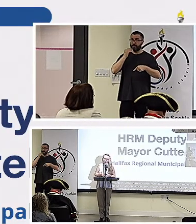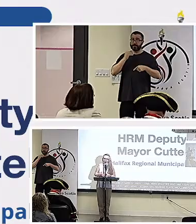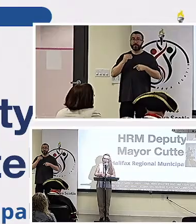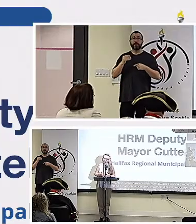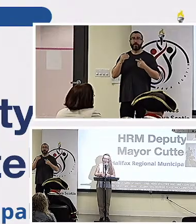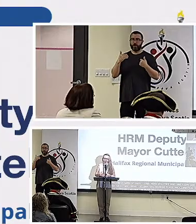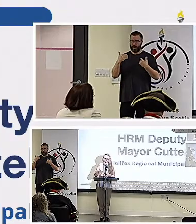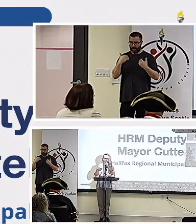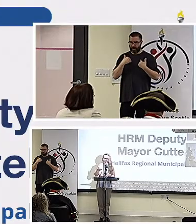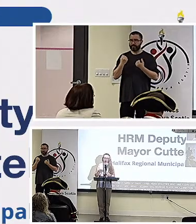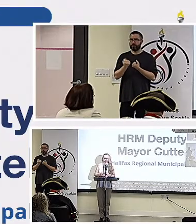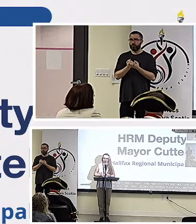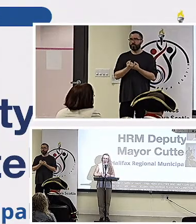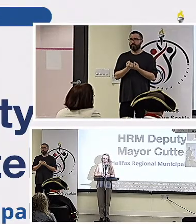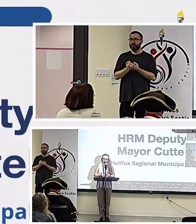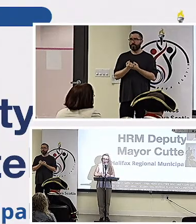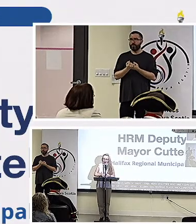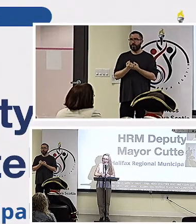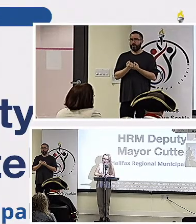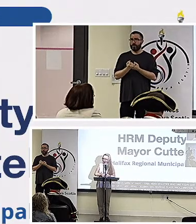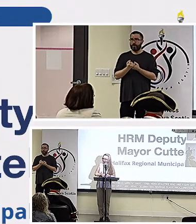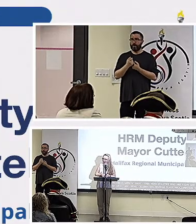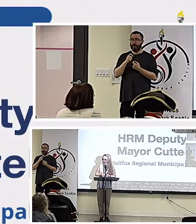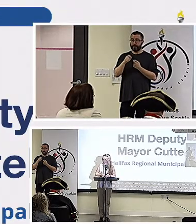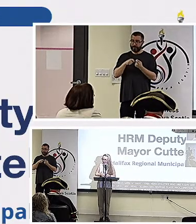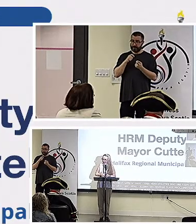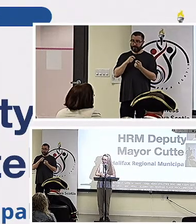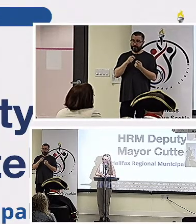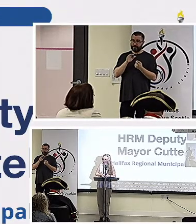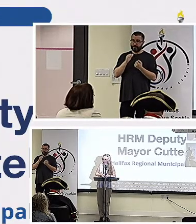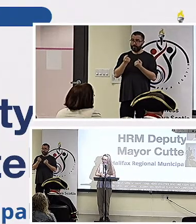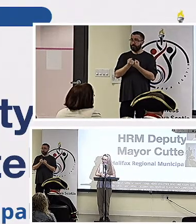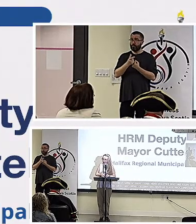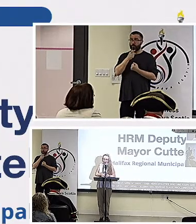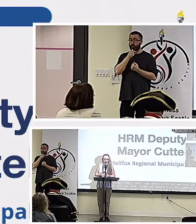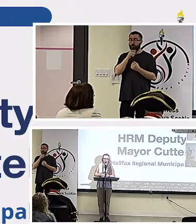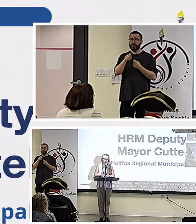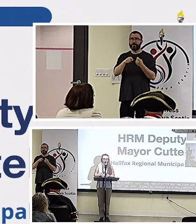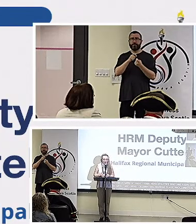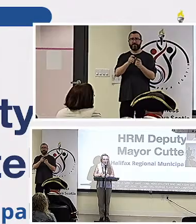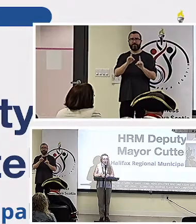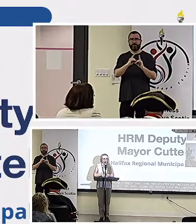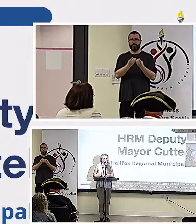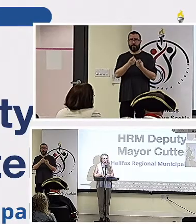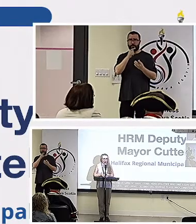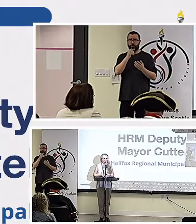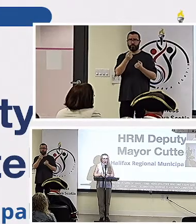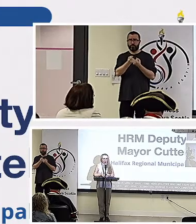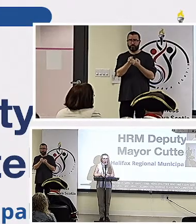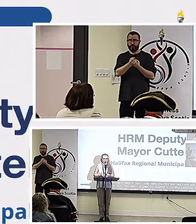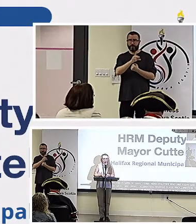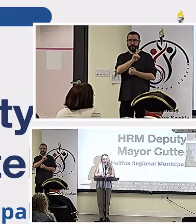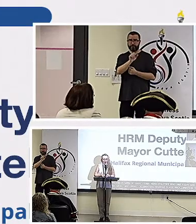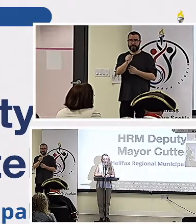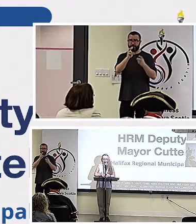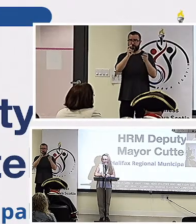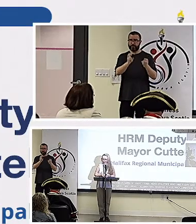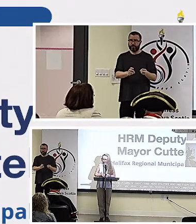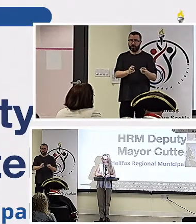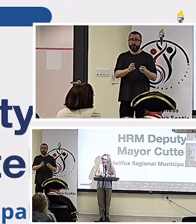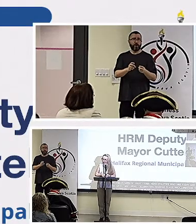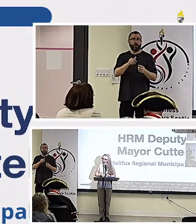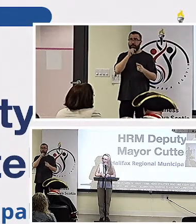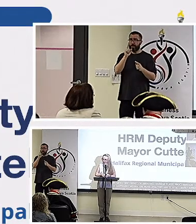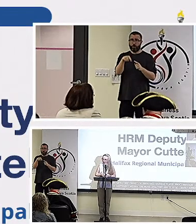of the specific department that supports accessibility issues, but it's across the